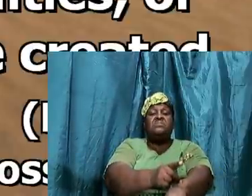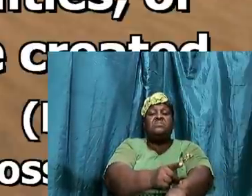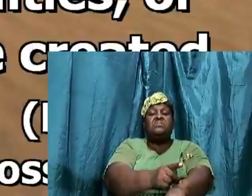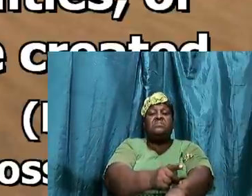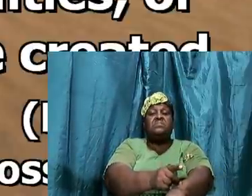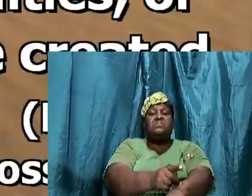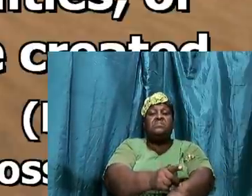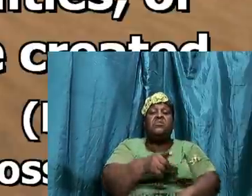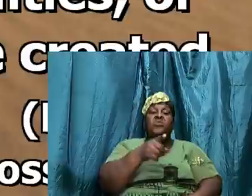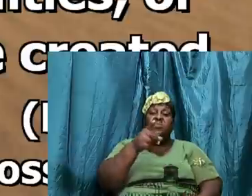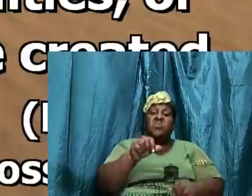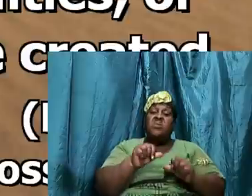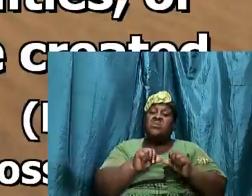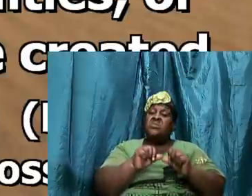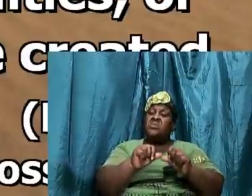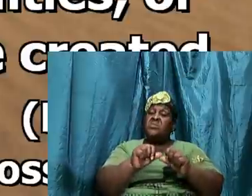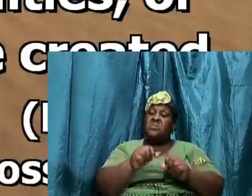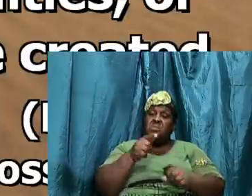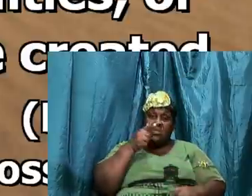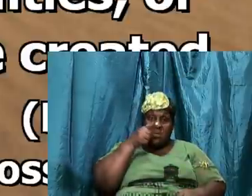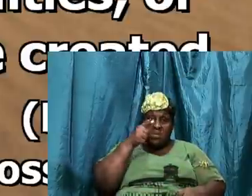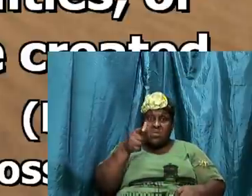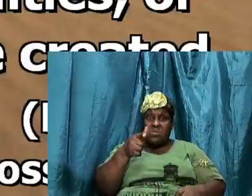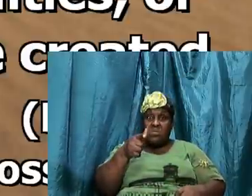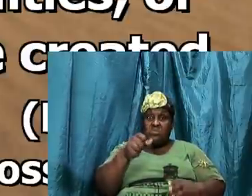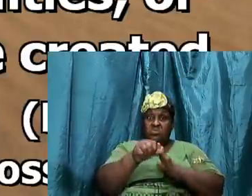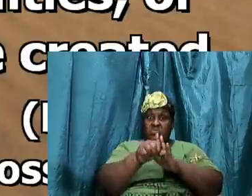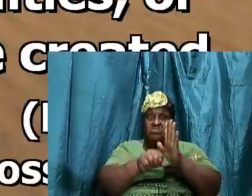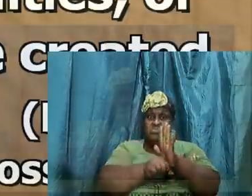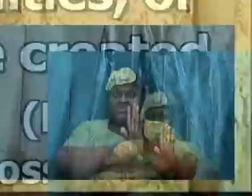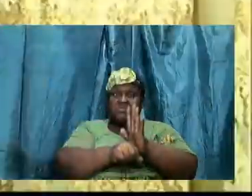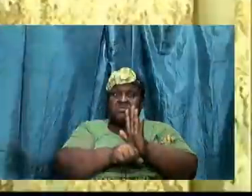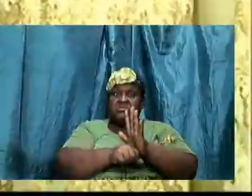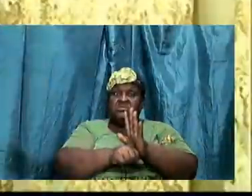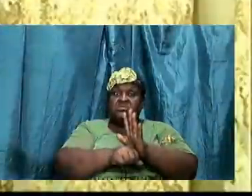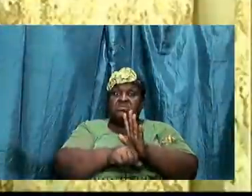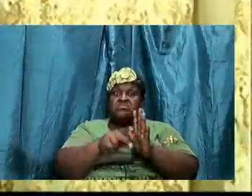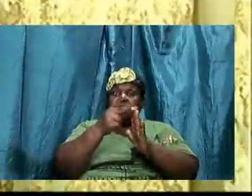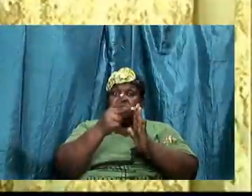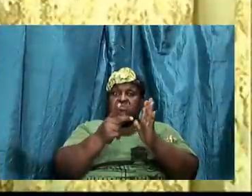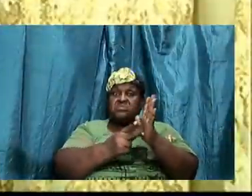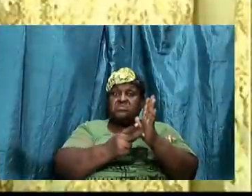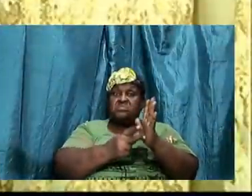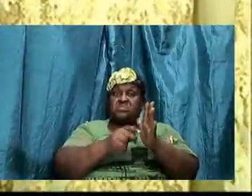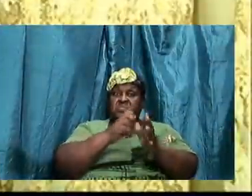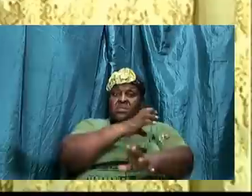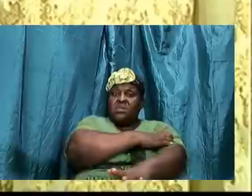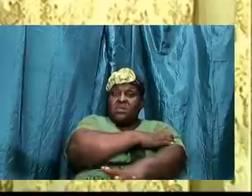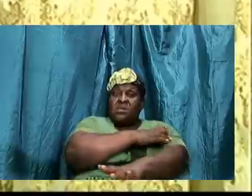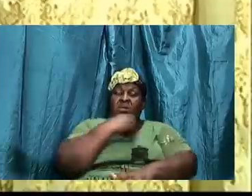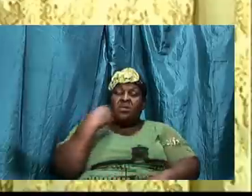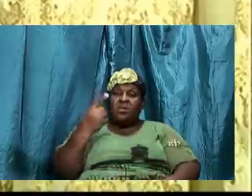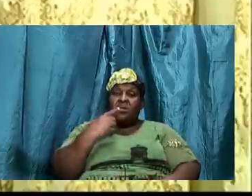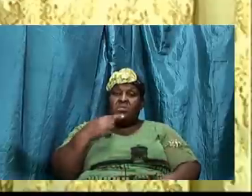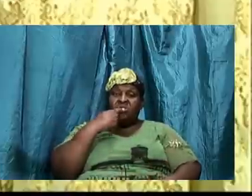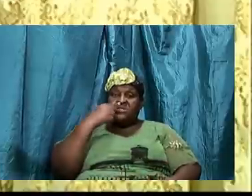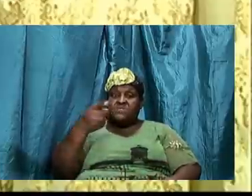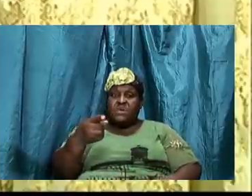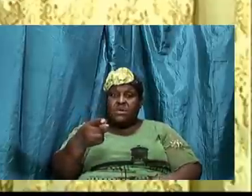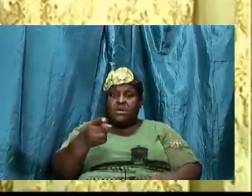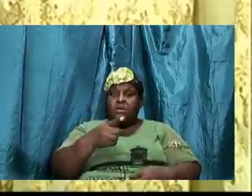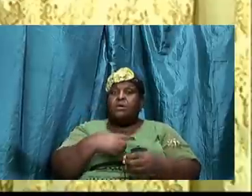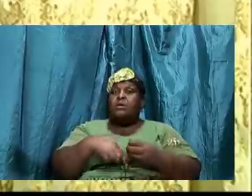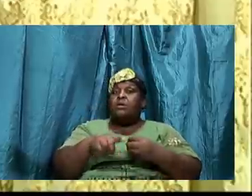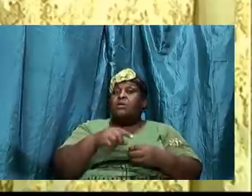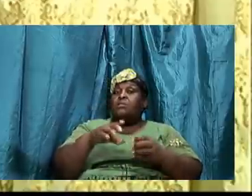And if you continue to look in scripture that talk about principalities and power, principalities is always mentioned before